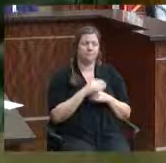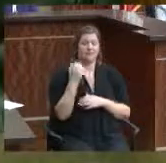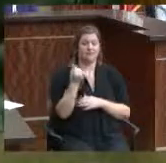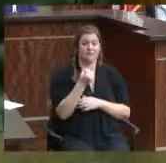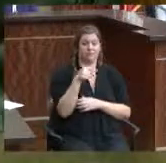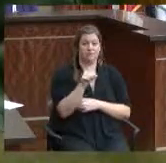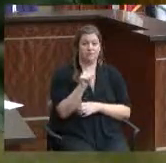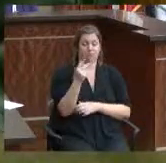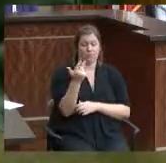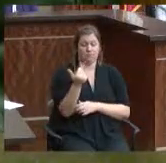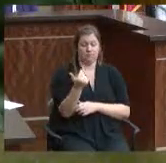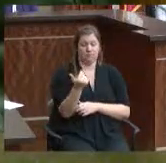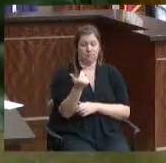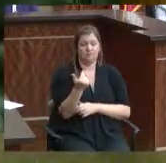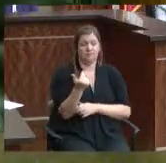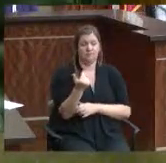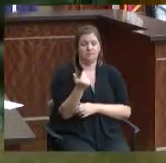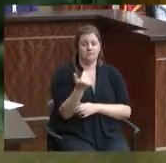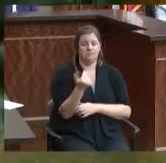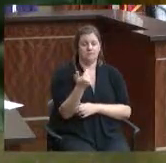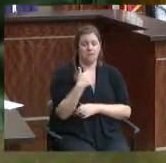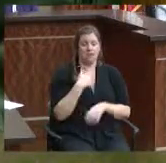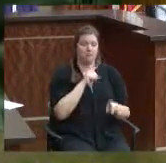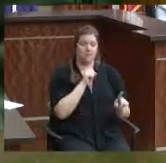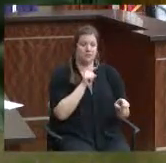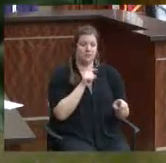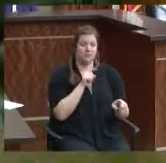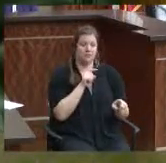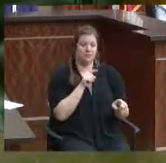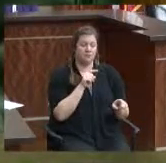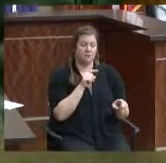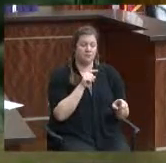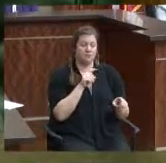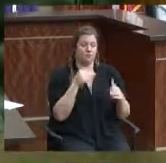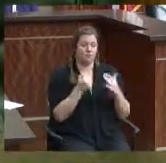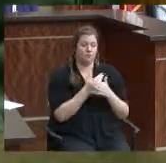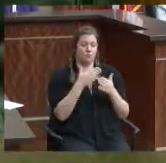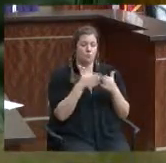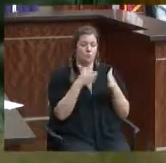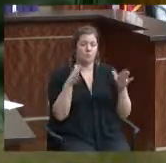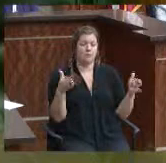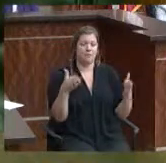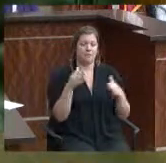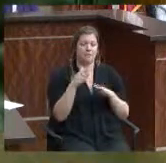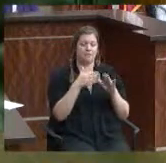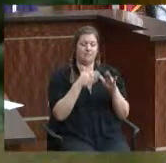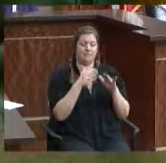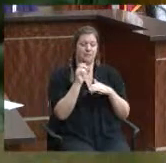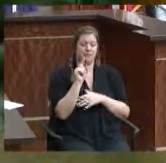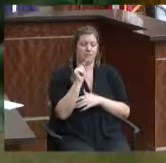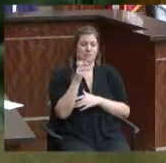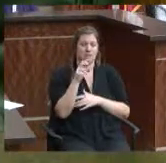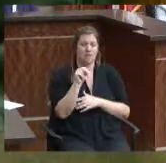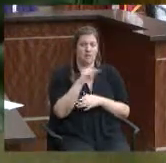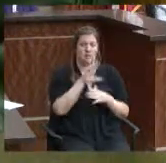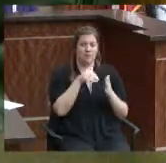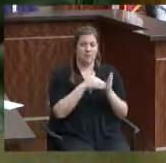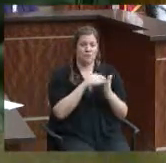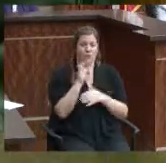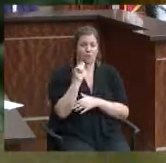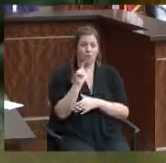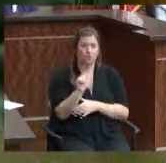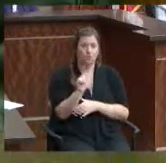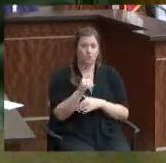Saturday, September 13th, I attended the soft opening of Noodles and Company at the Town Center, Laurel.